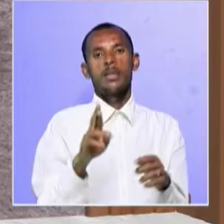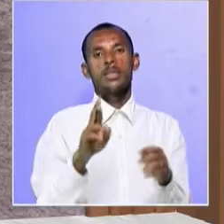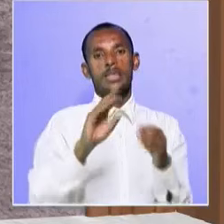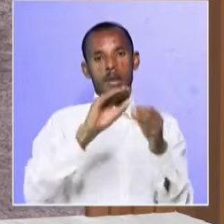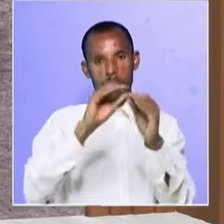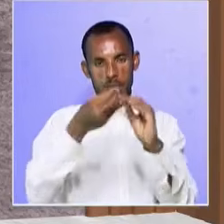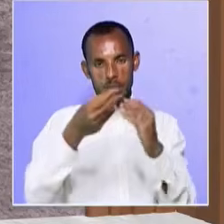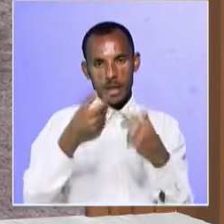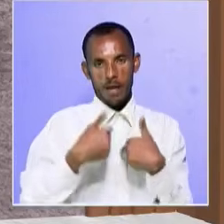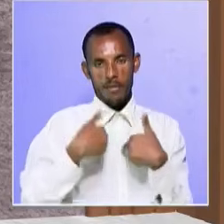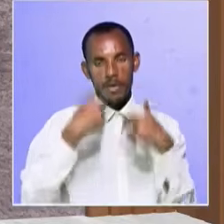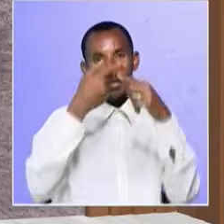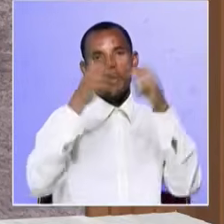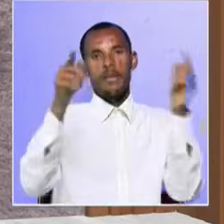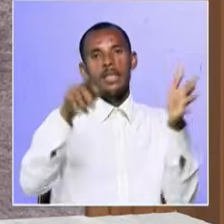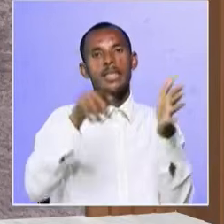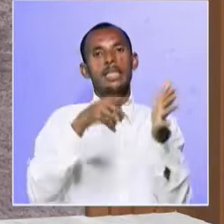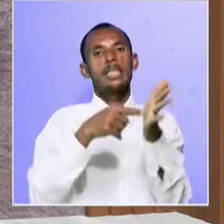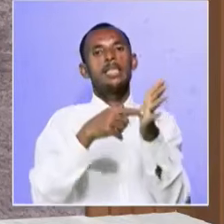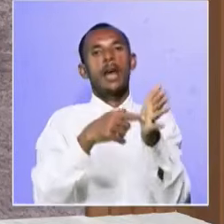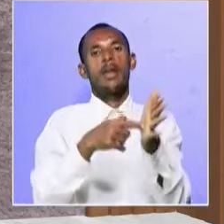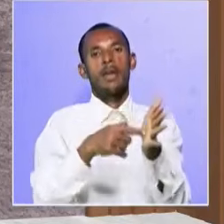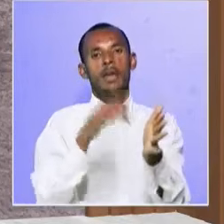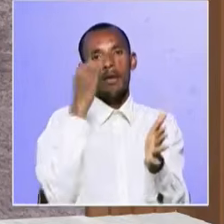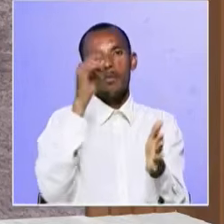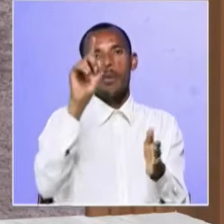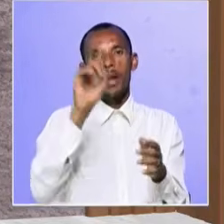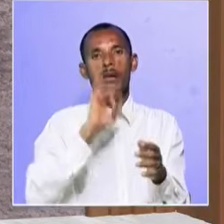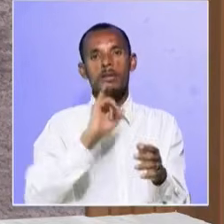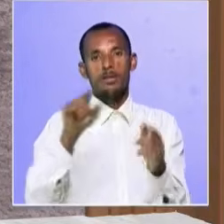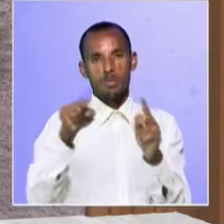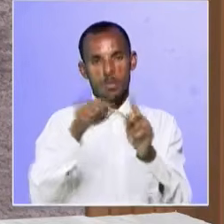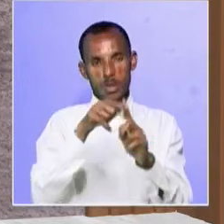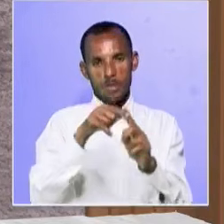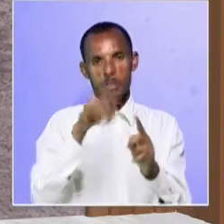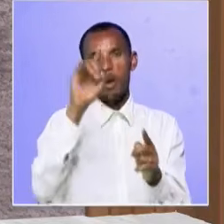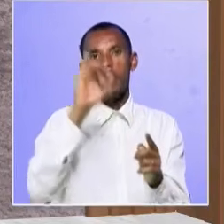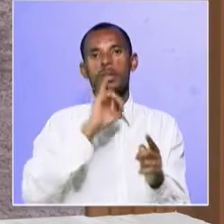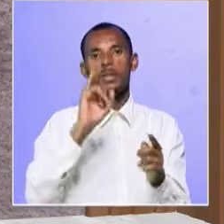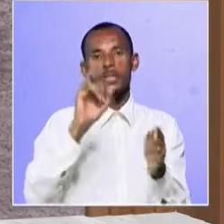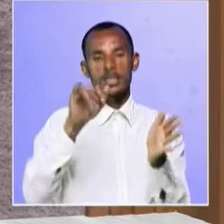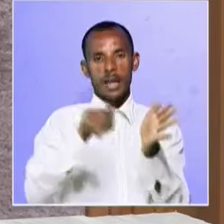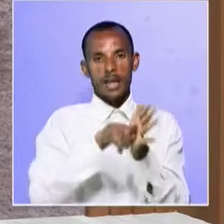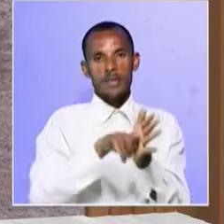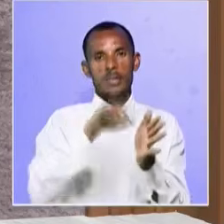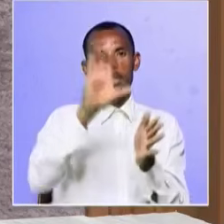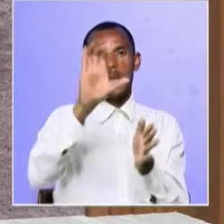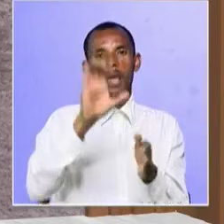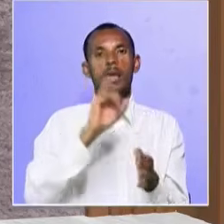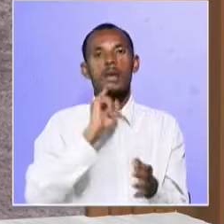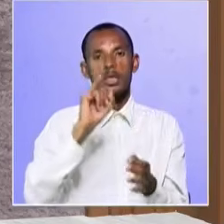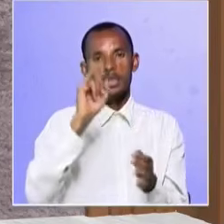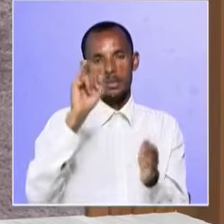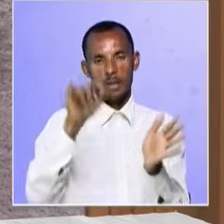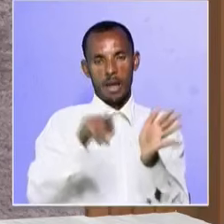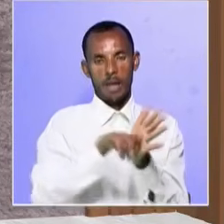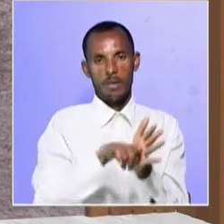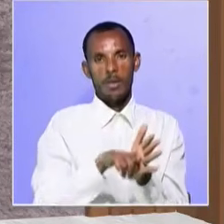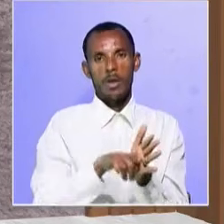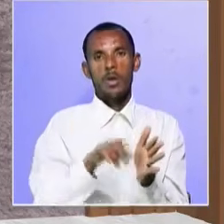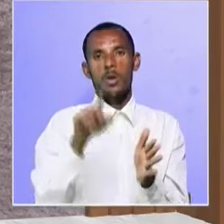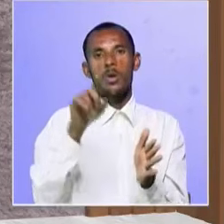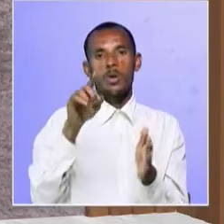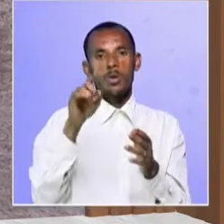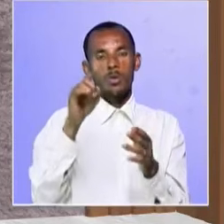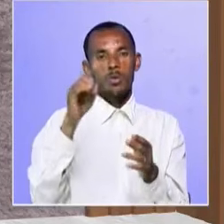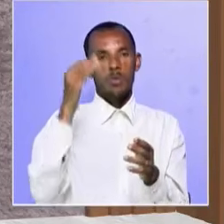numbers having different sign, that means if one is positive, the other is negative, the C value will be negative. Okay, you need to